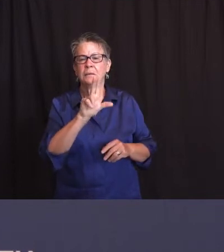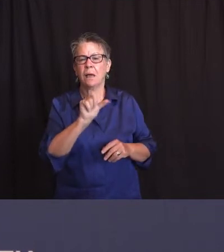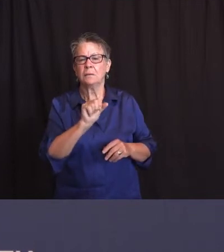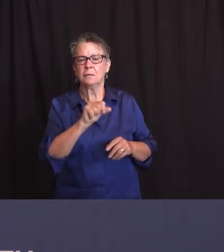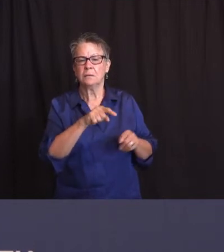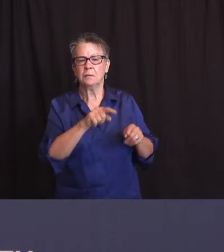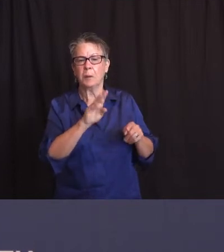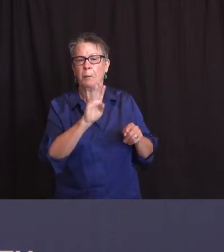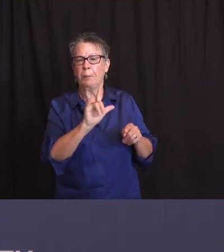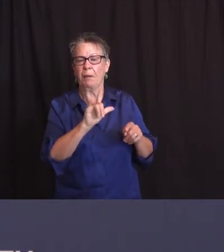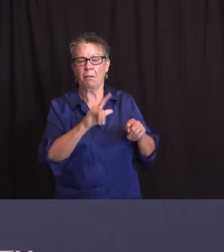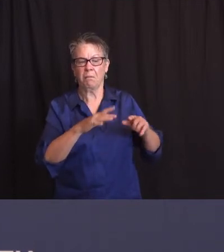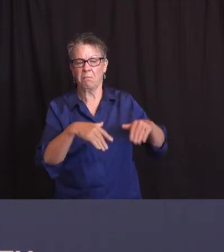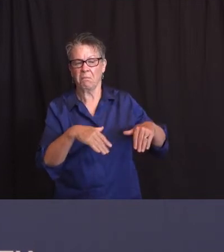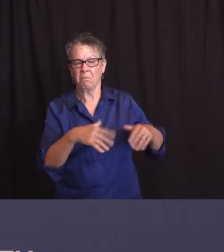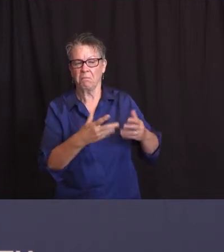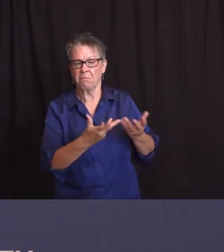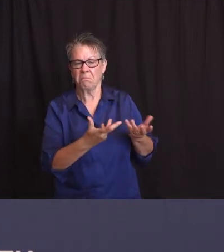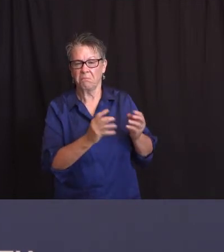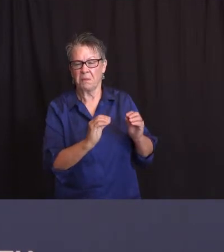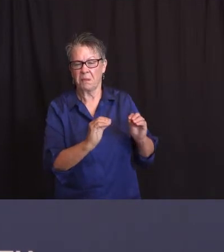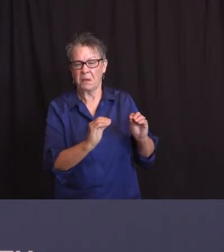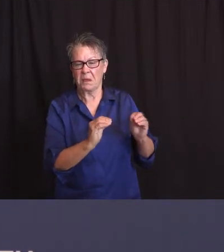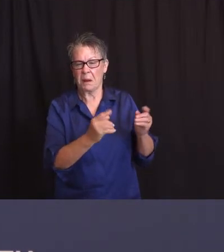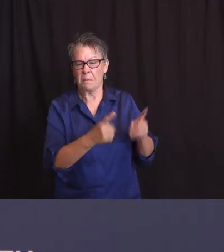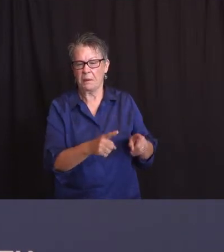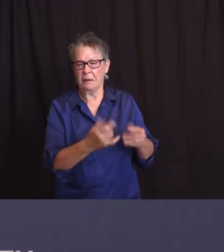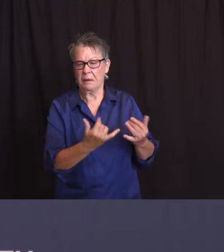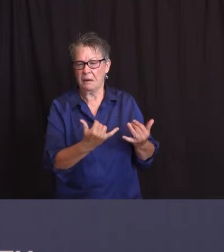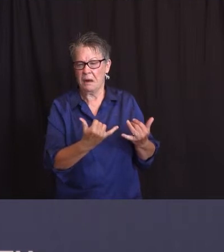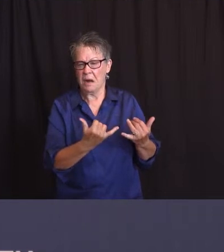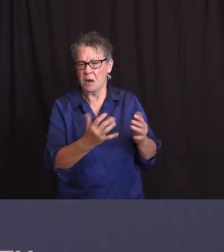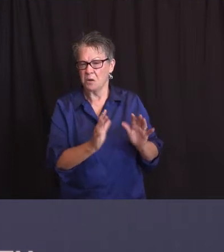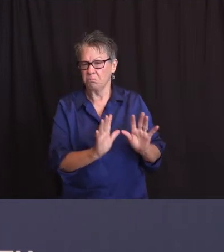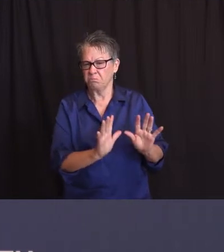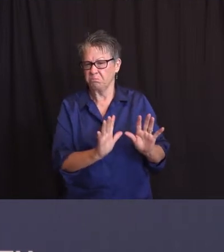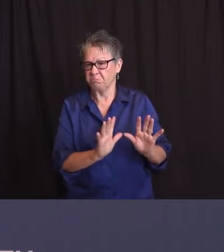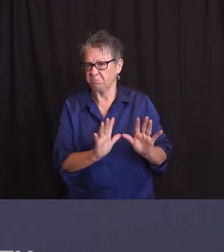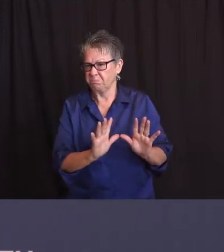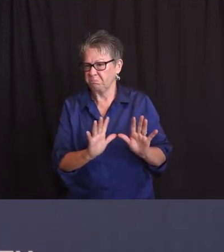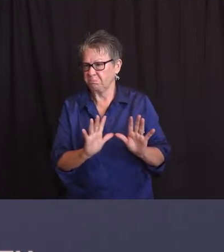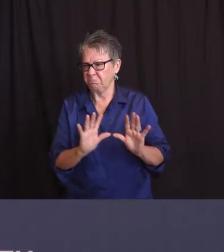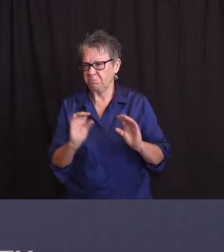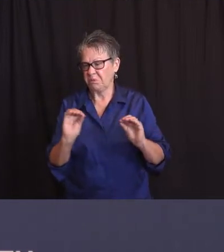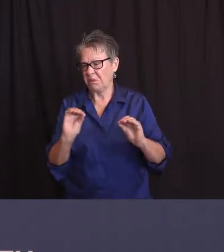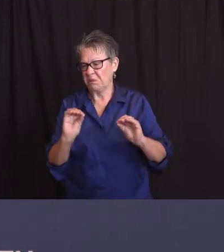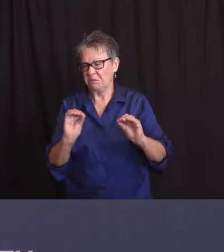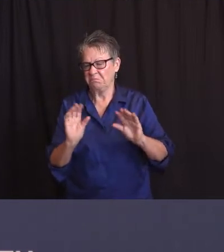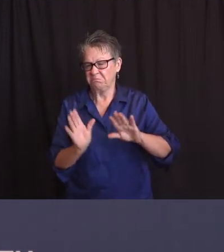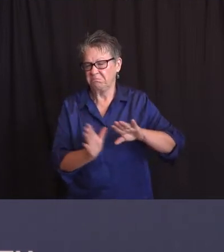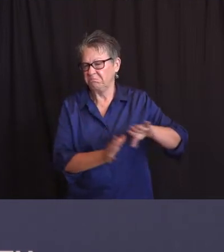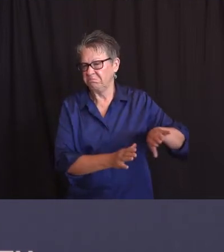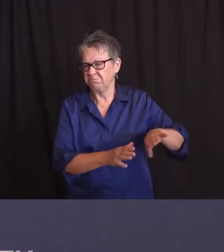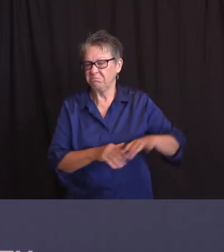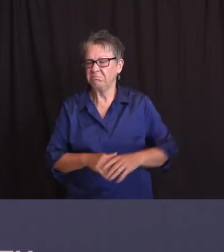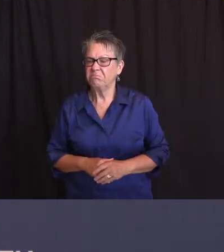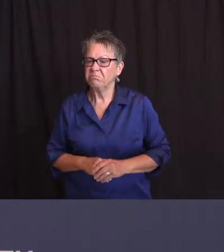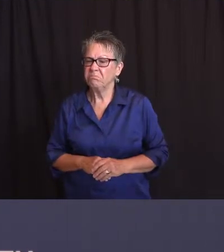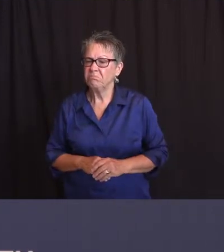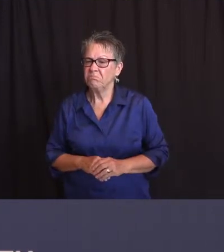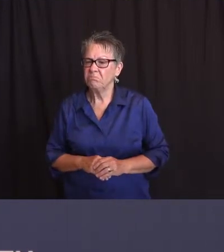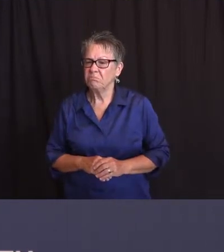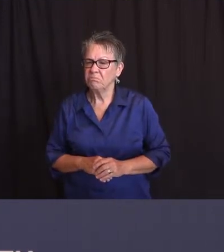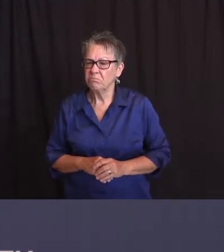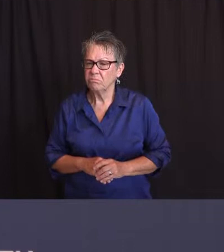into getting as complete a count as we got. Nothing on that yet. No update on early voting, but I think the